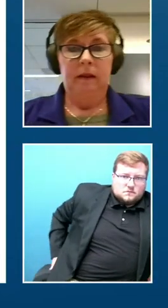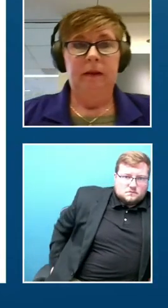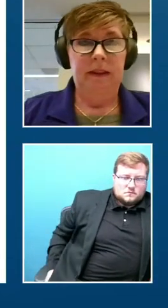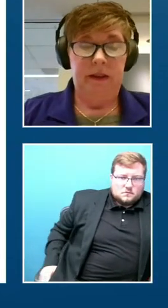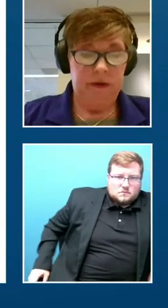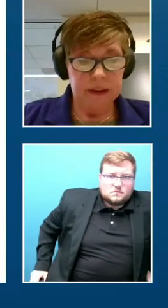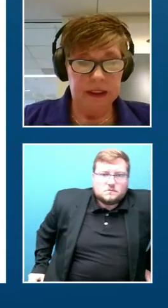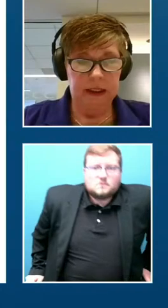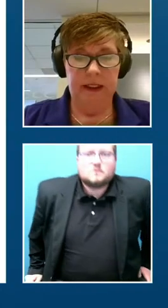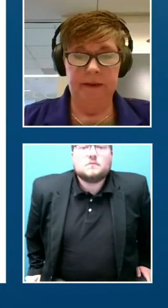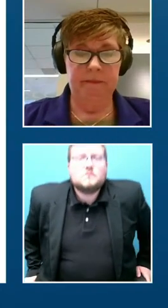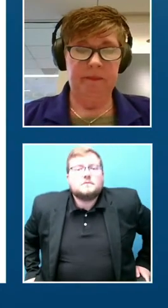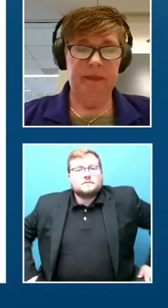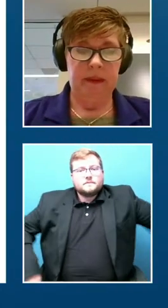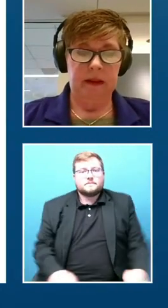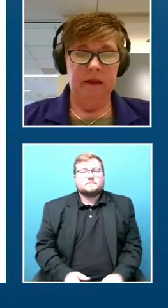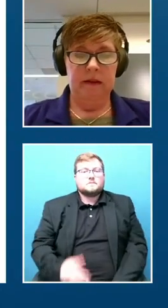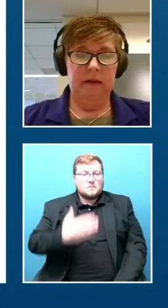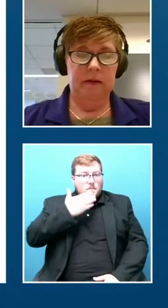Thank you.